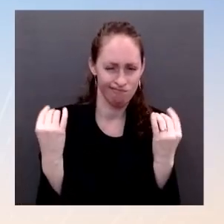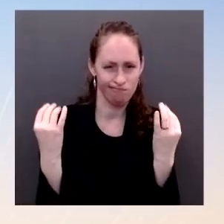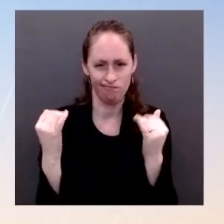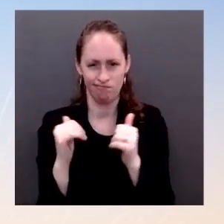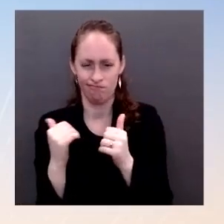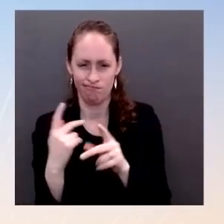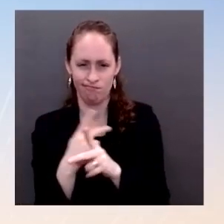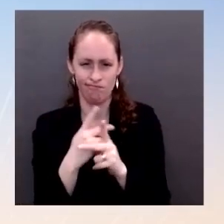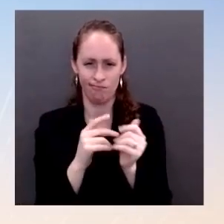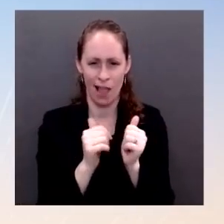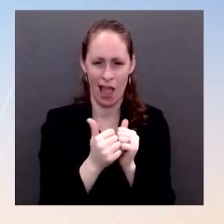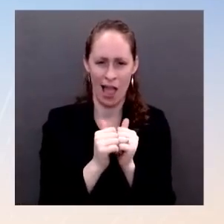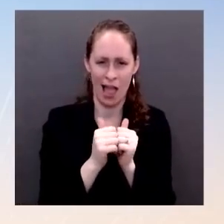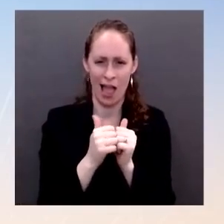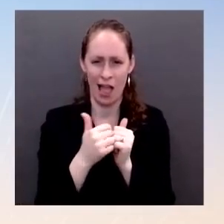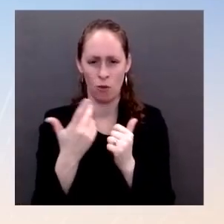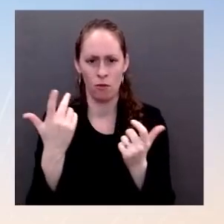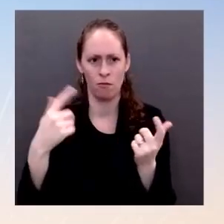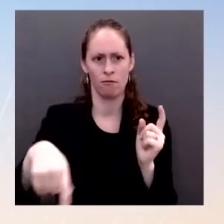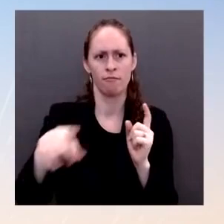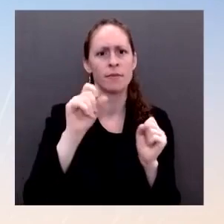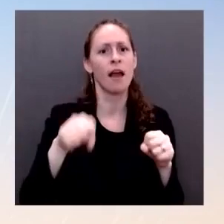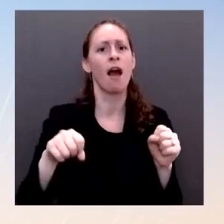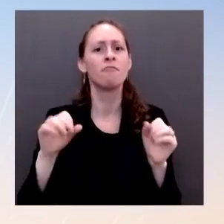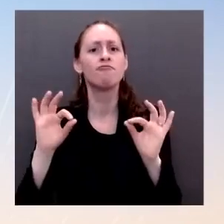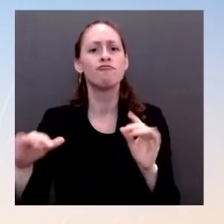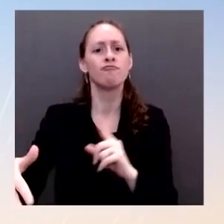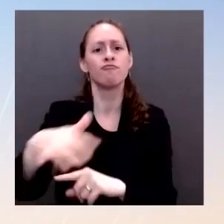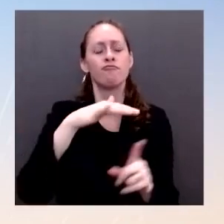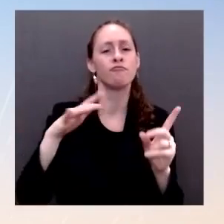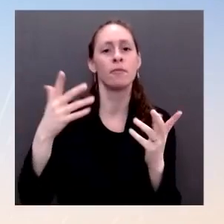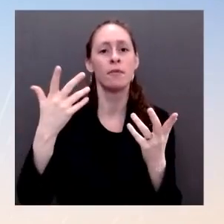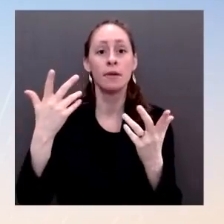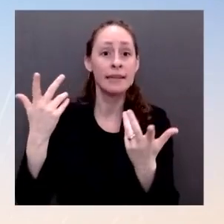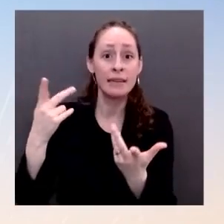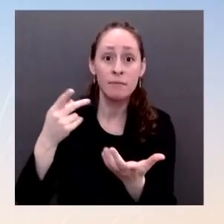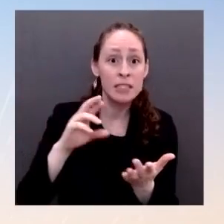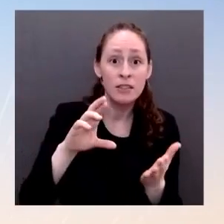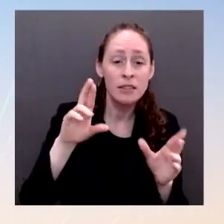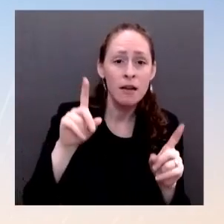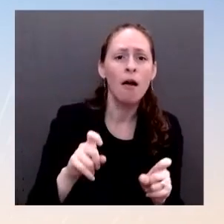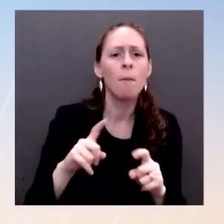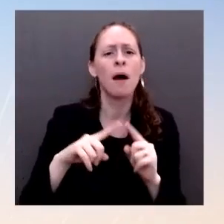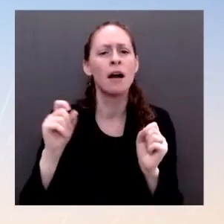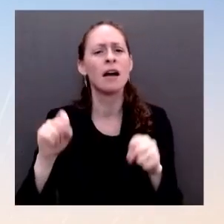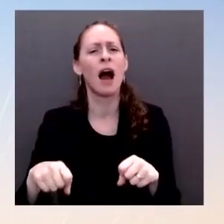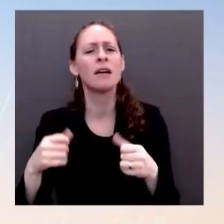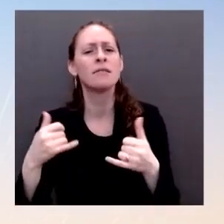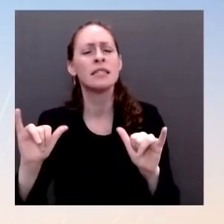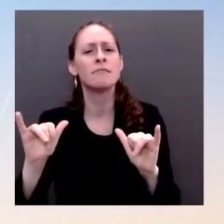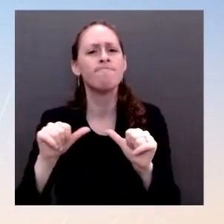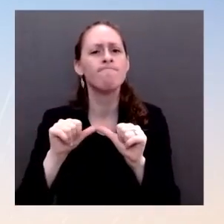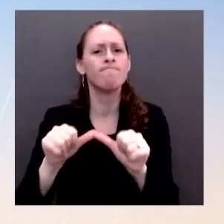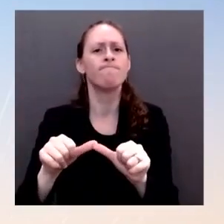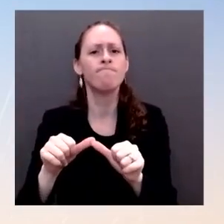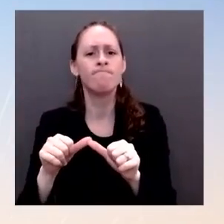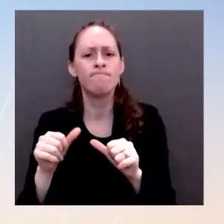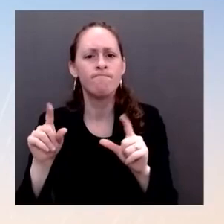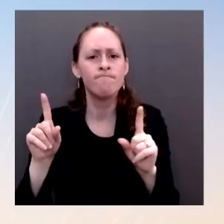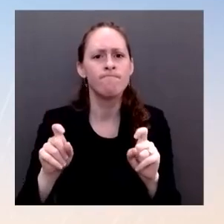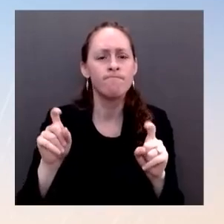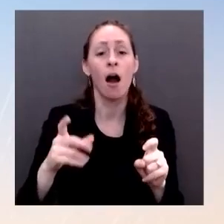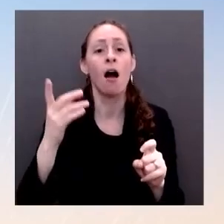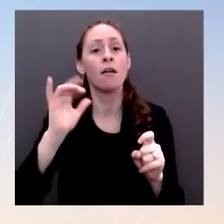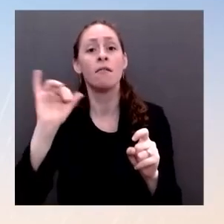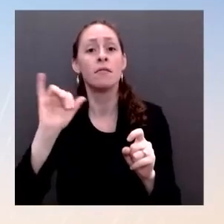to PCR tests, rapid PCR tests, and rapid point-of-care antigen tests are available